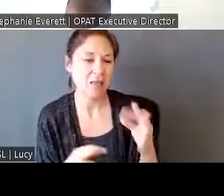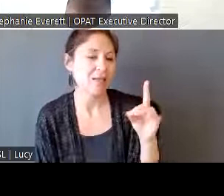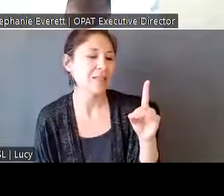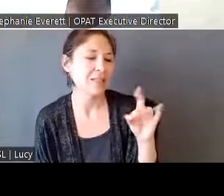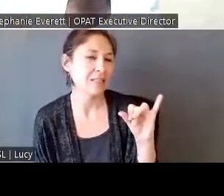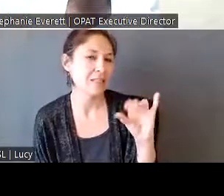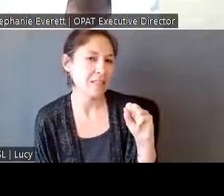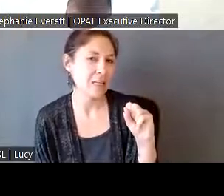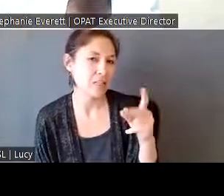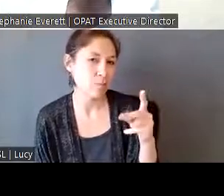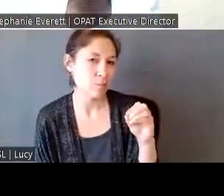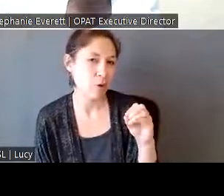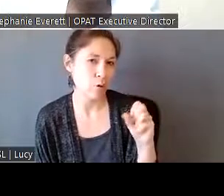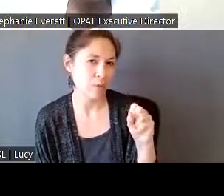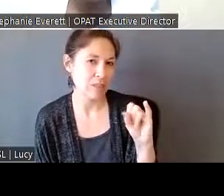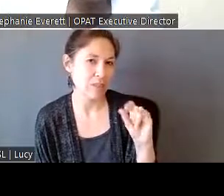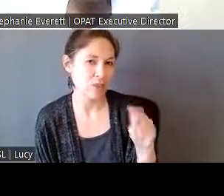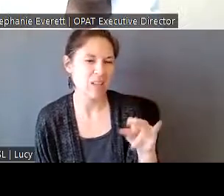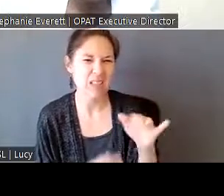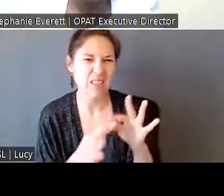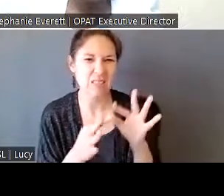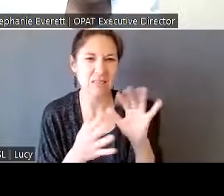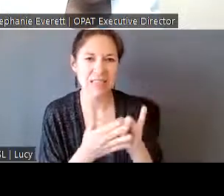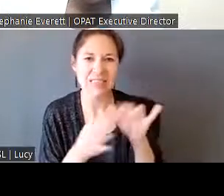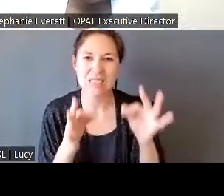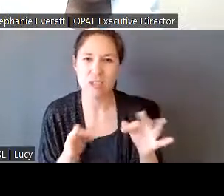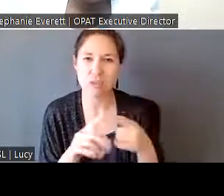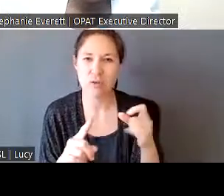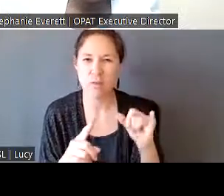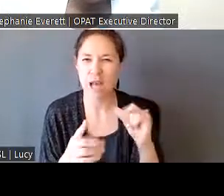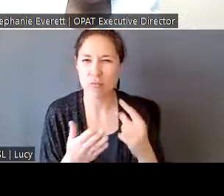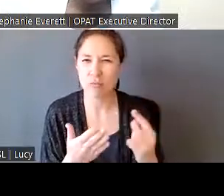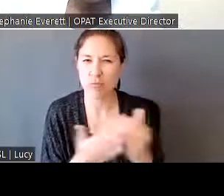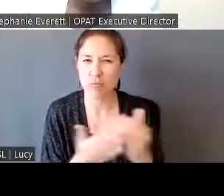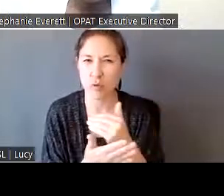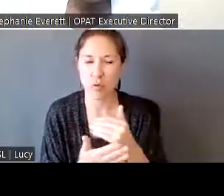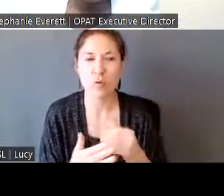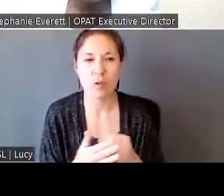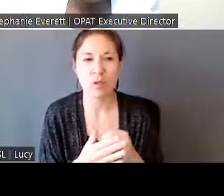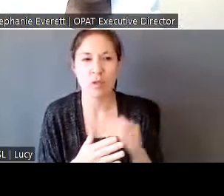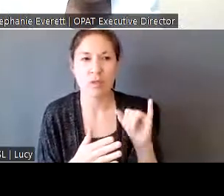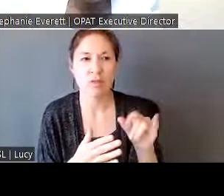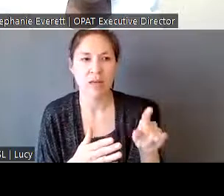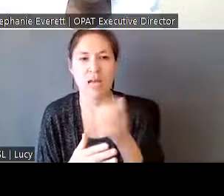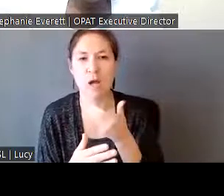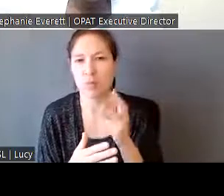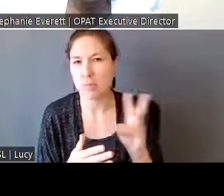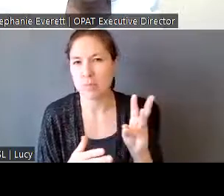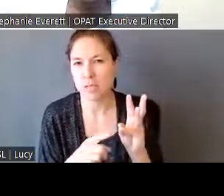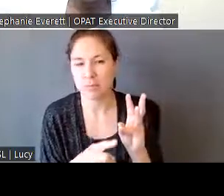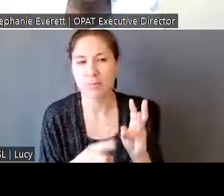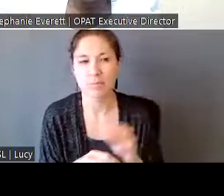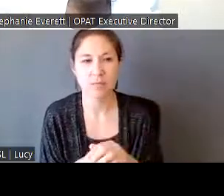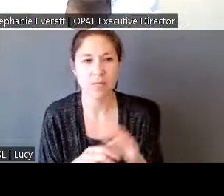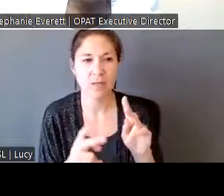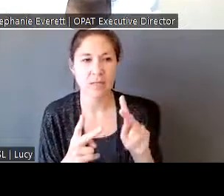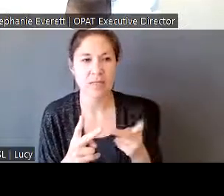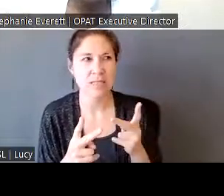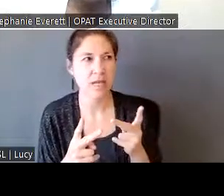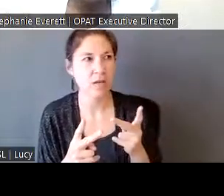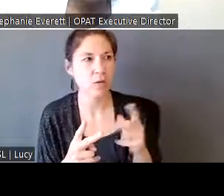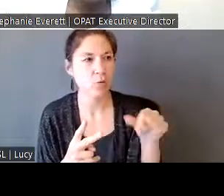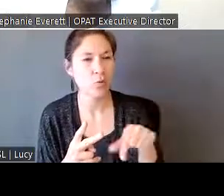on boston.gov/OPAT. So as our second quarter activity, so that's April through